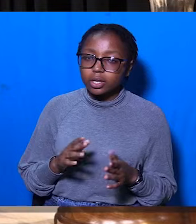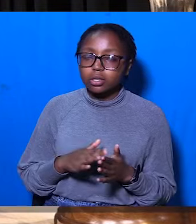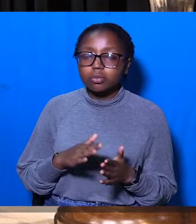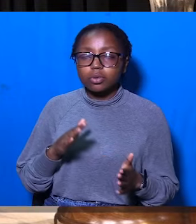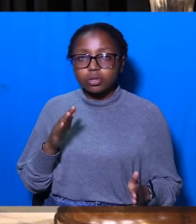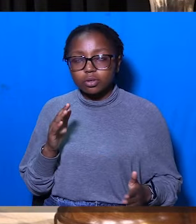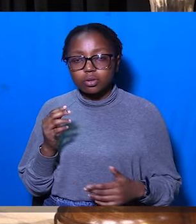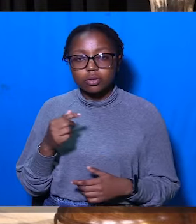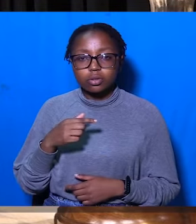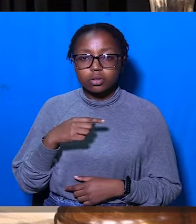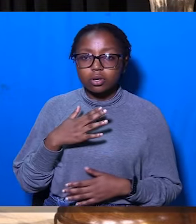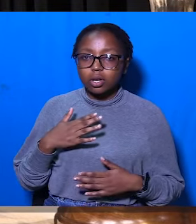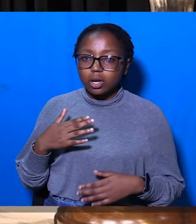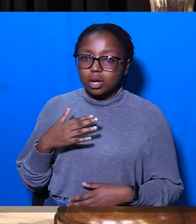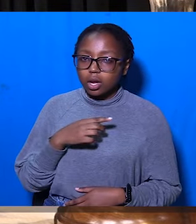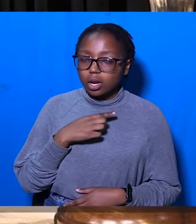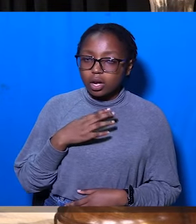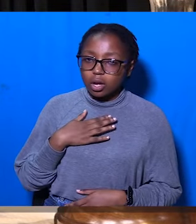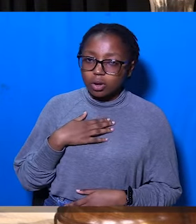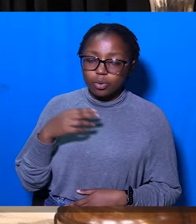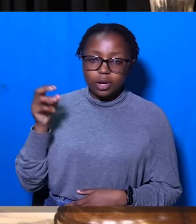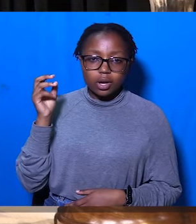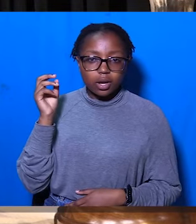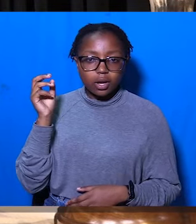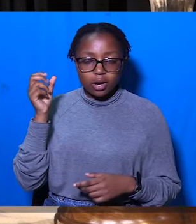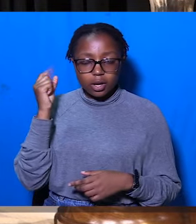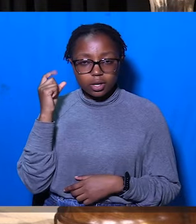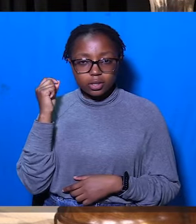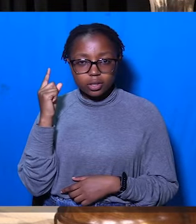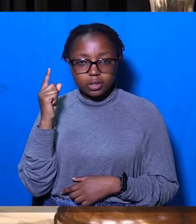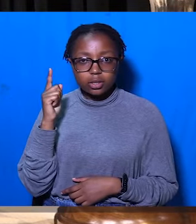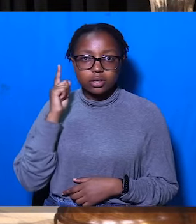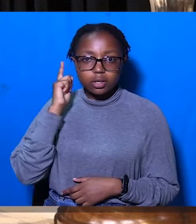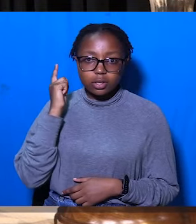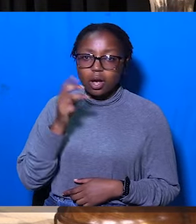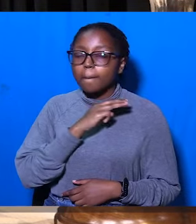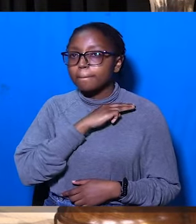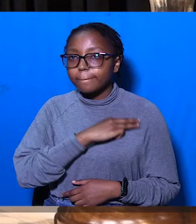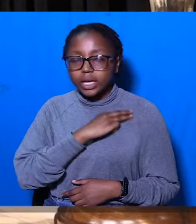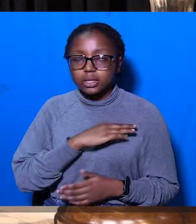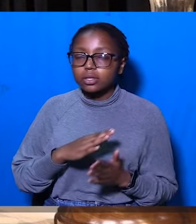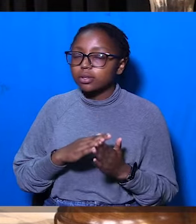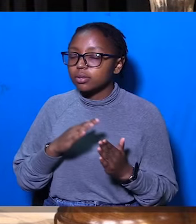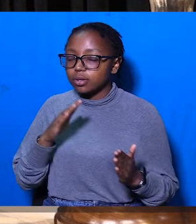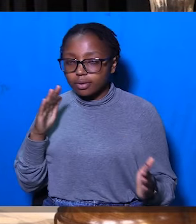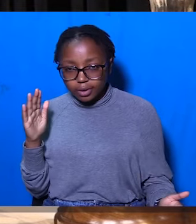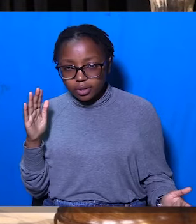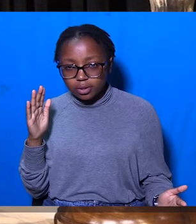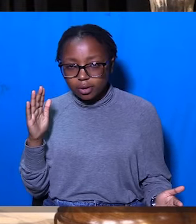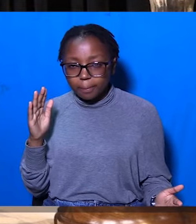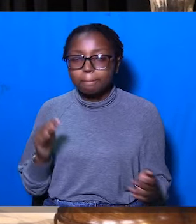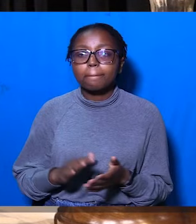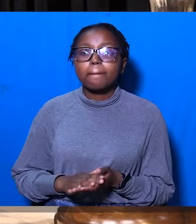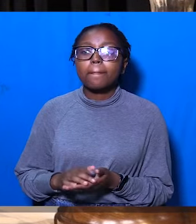that is there, his mercy is beyond no bounds. That wherever you are hardened, even wherever you are today, his mercy